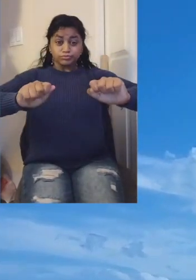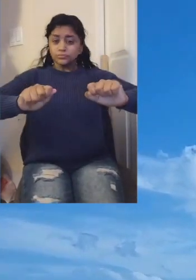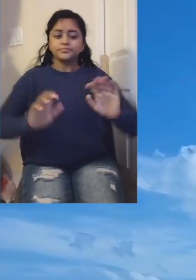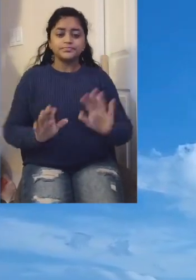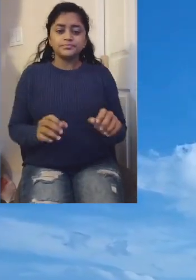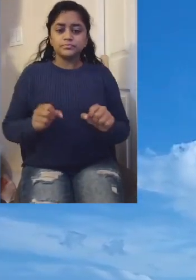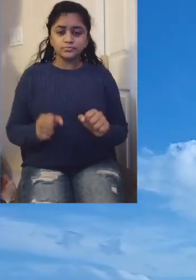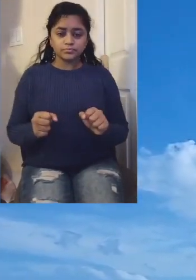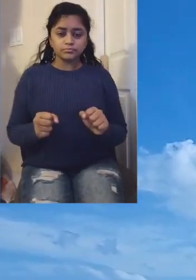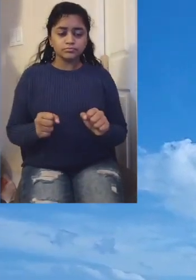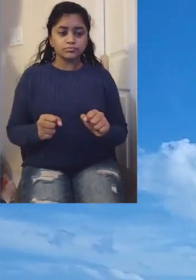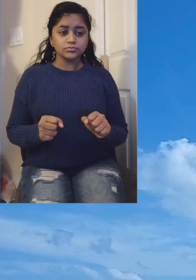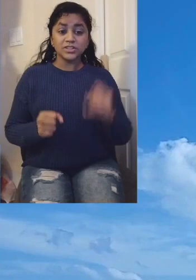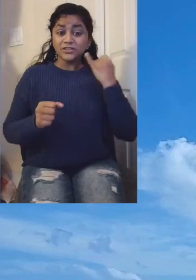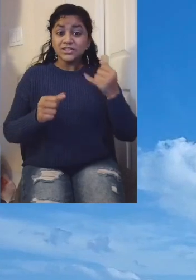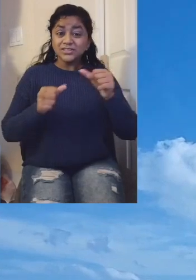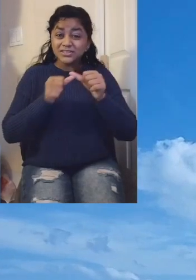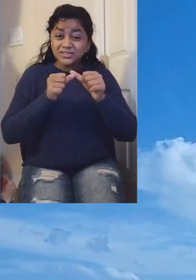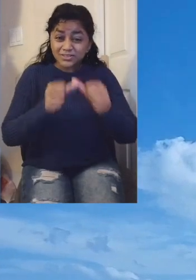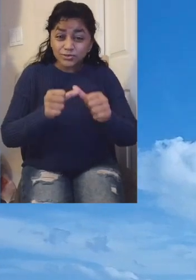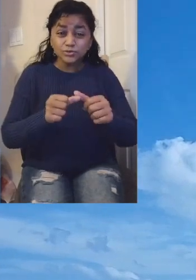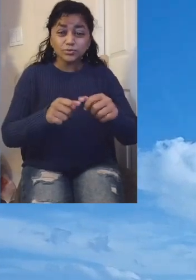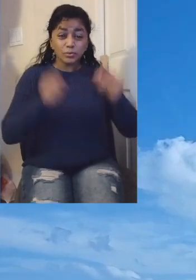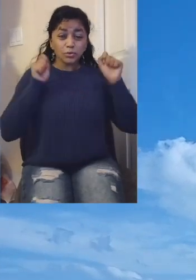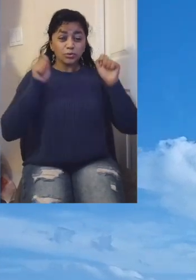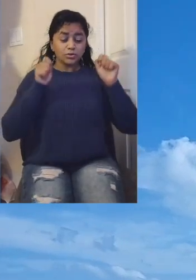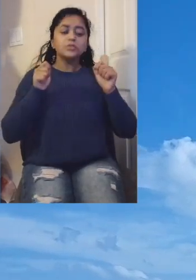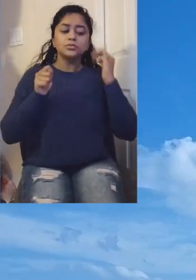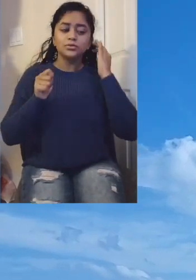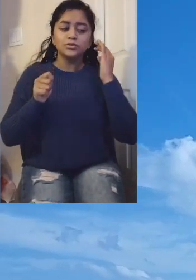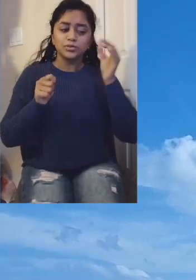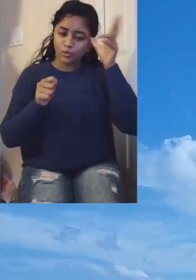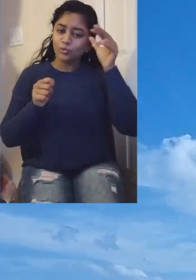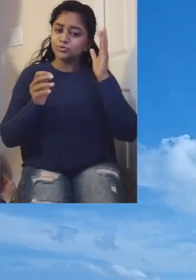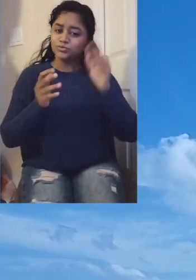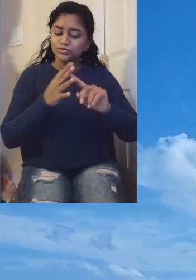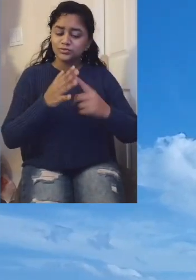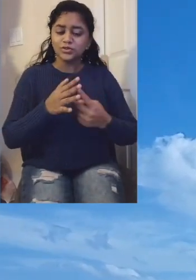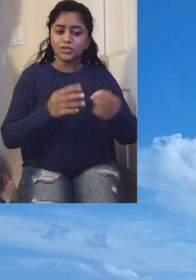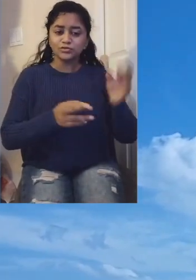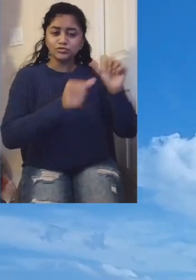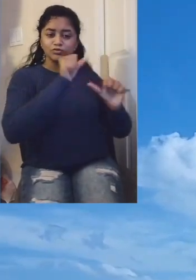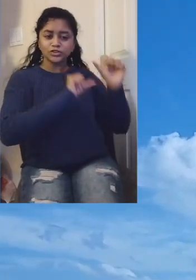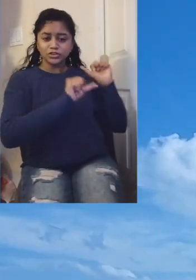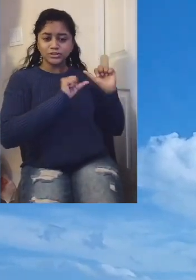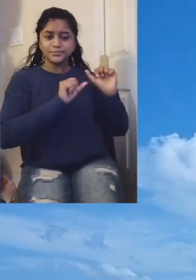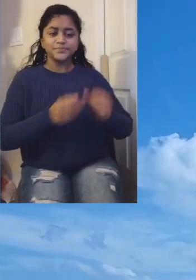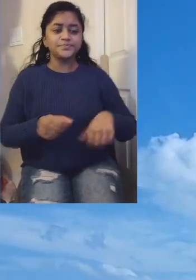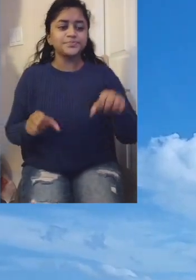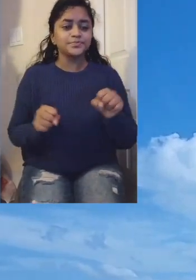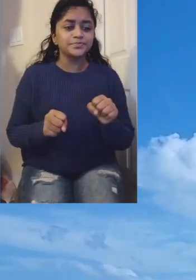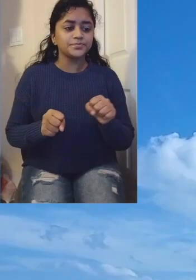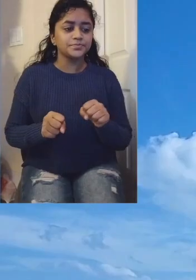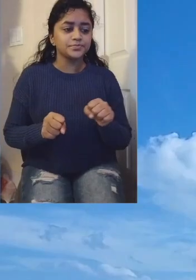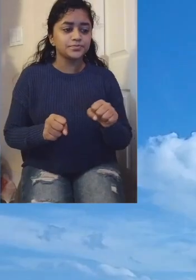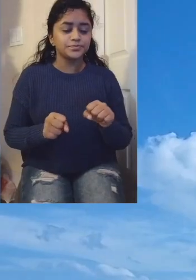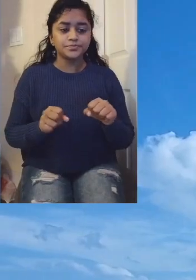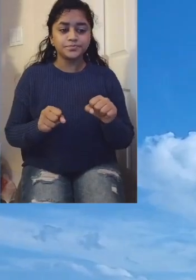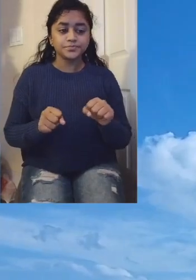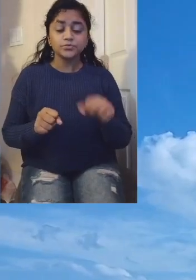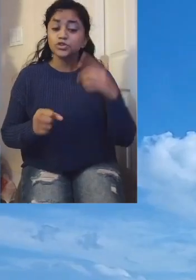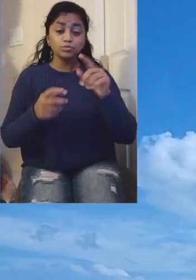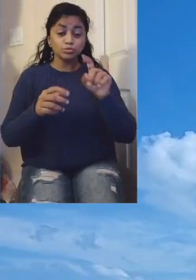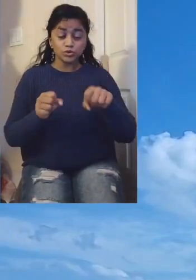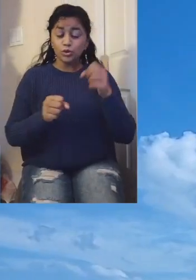Once she does what you want her to do, you just go back to neutral. So when we're riding, you're just gonna have your hand just like this, okay? Not in the air or anything